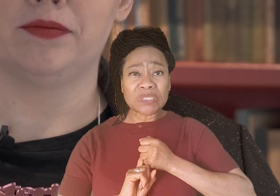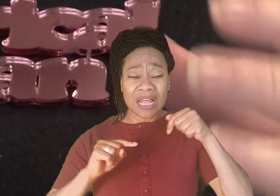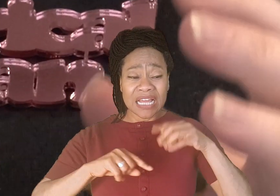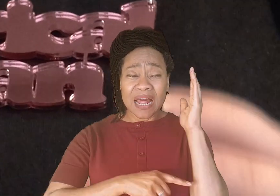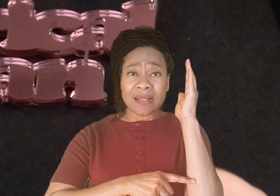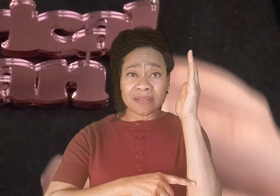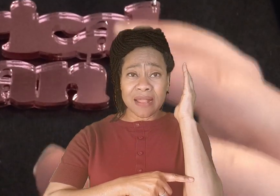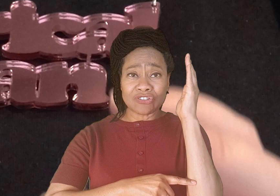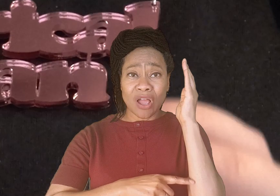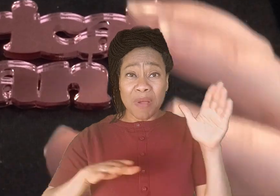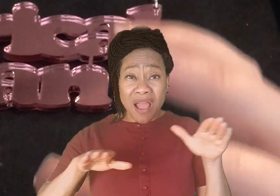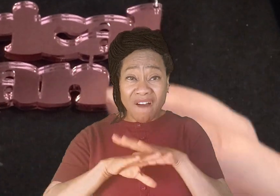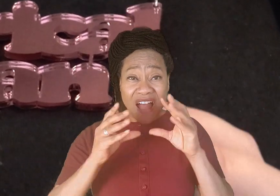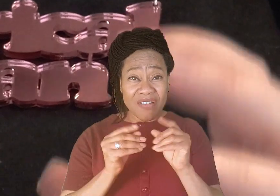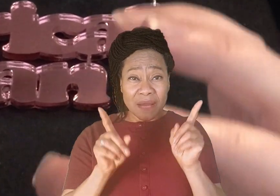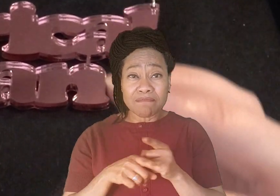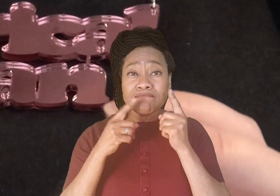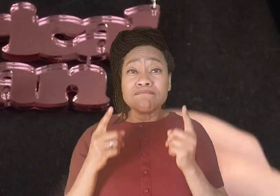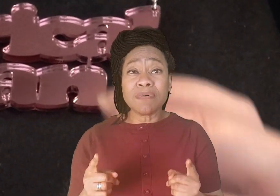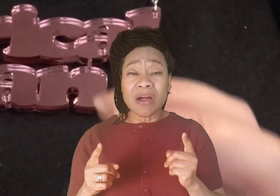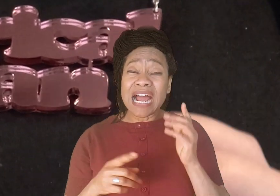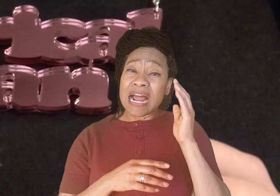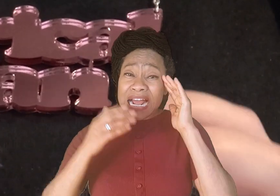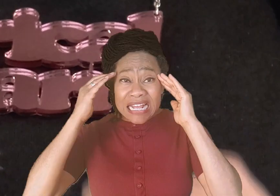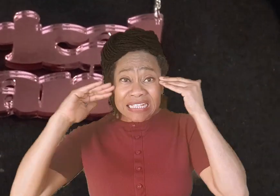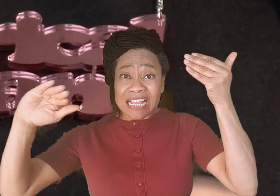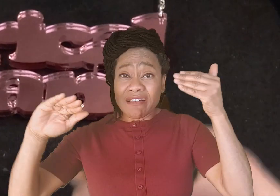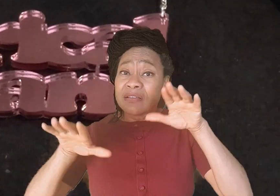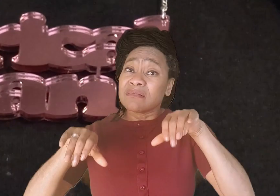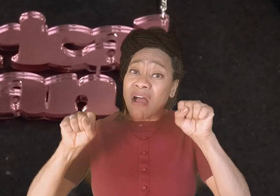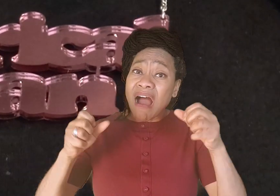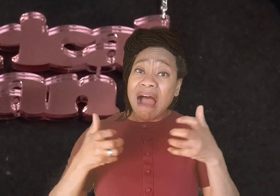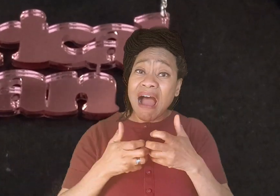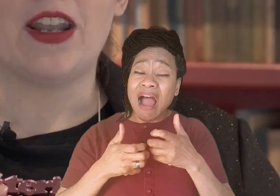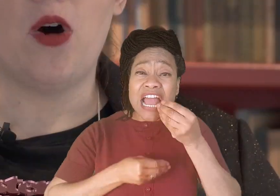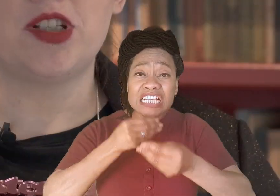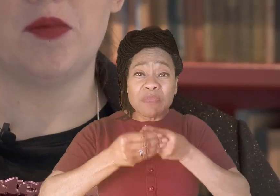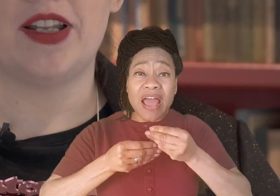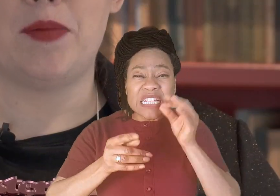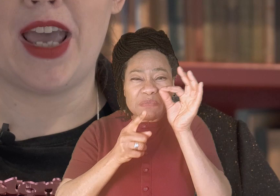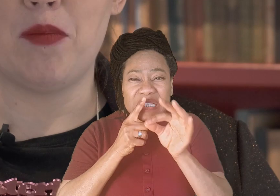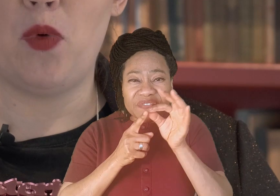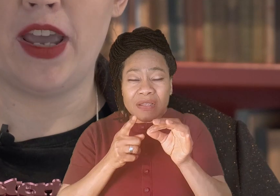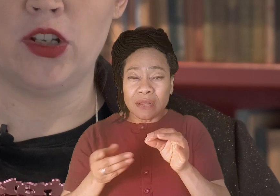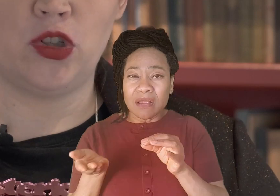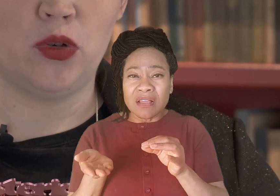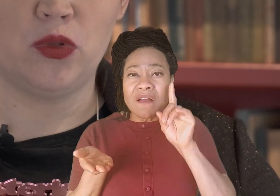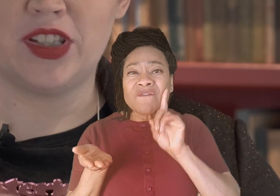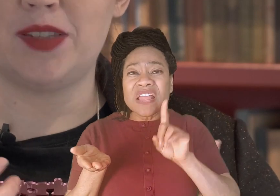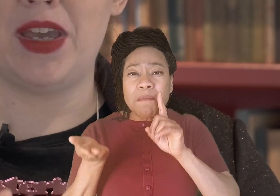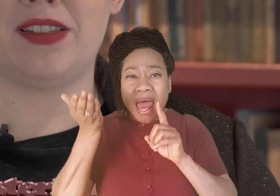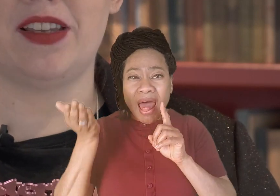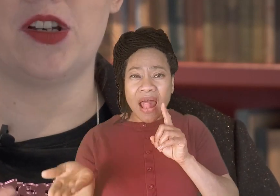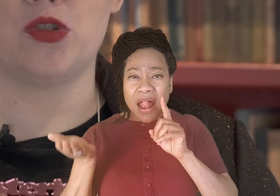lecture. Hysteria started as a way to explain a very specific female condition and ultimately became a way